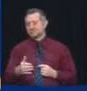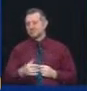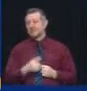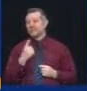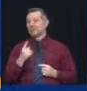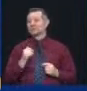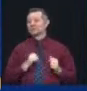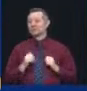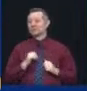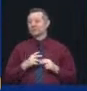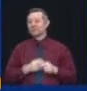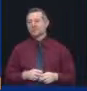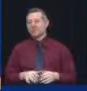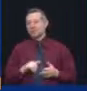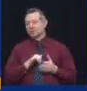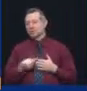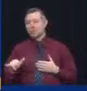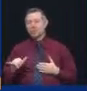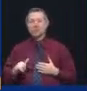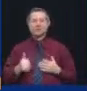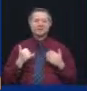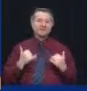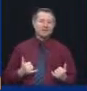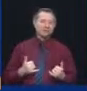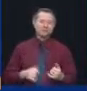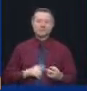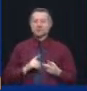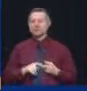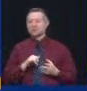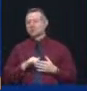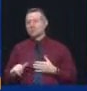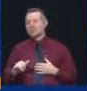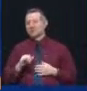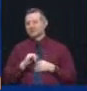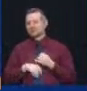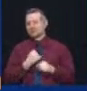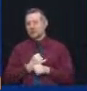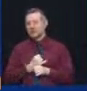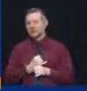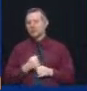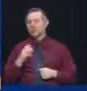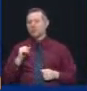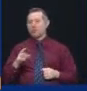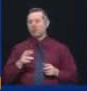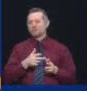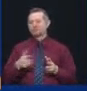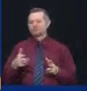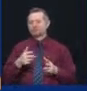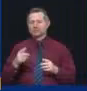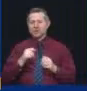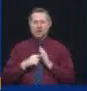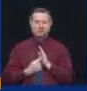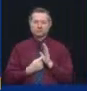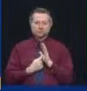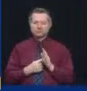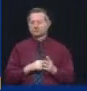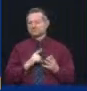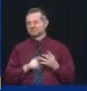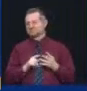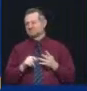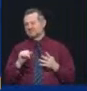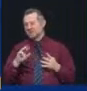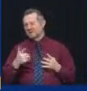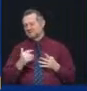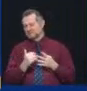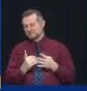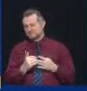York Now. We have the New York International Auto Show in the later part of August. We are currently working with the governor and his staff to see what limits